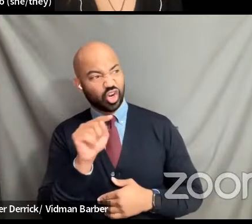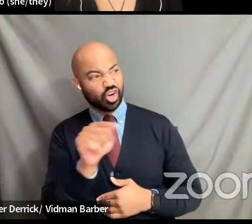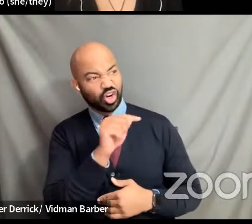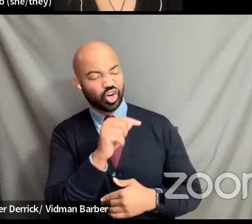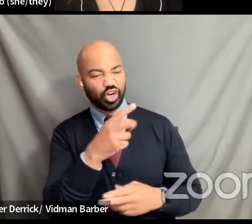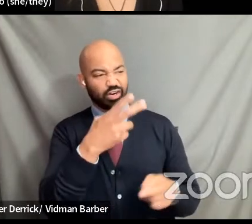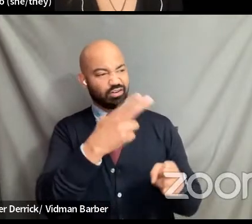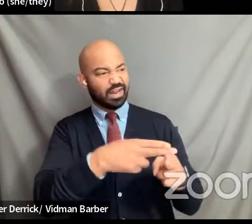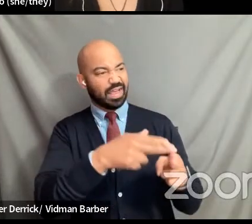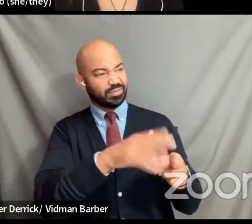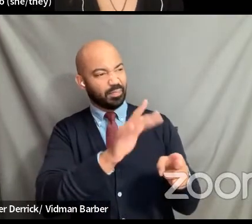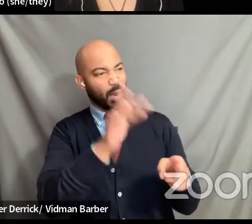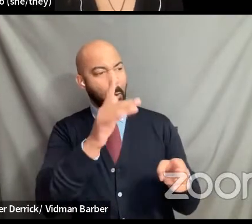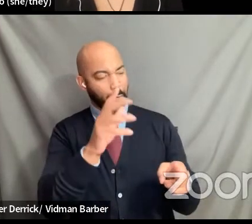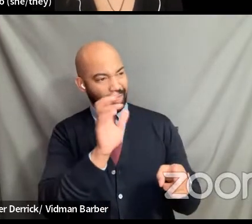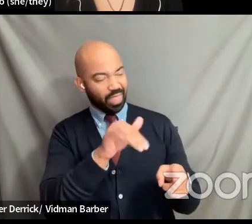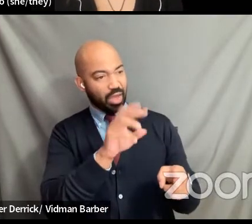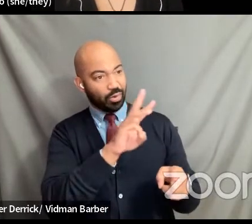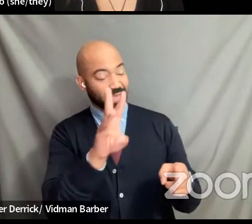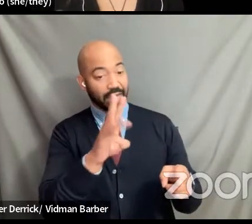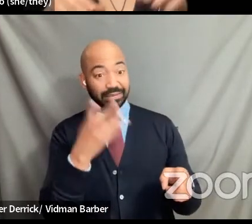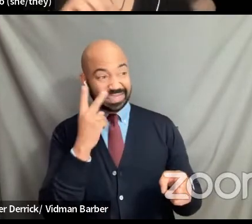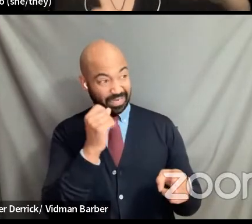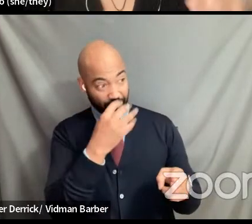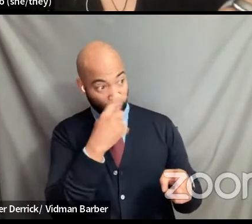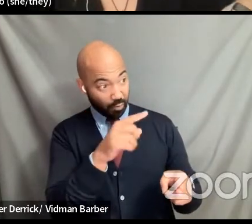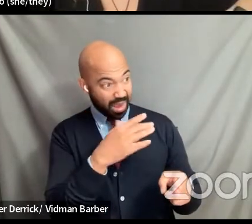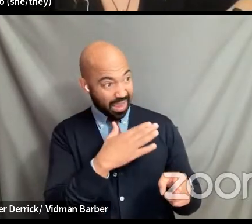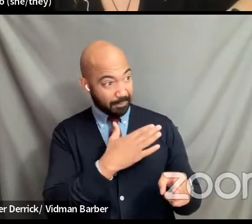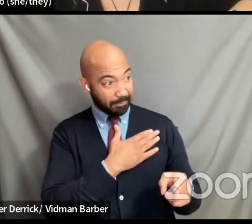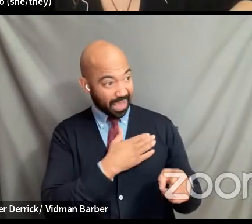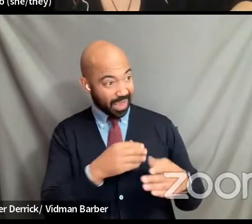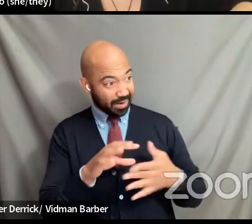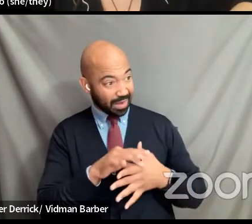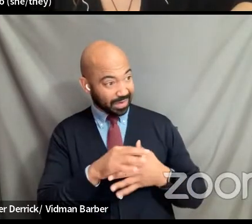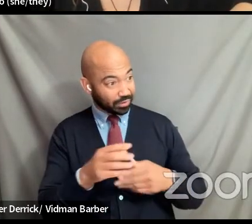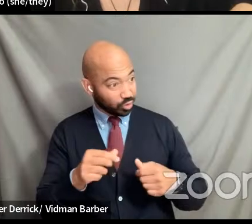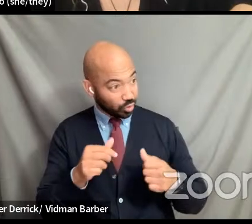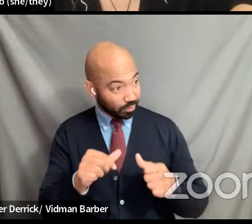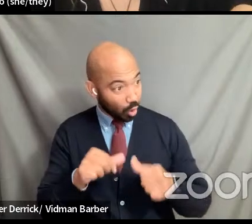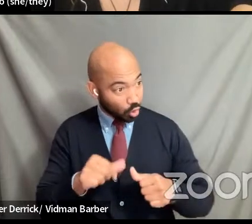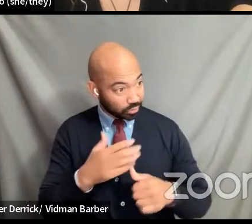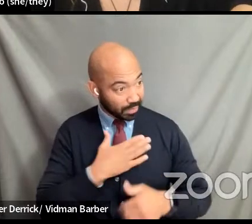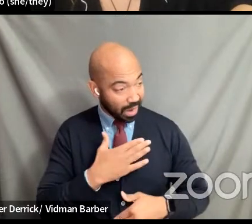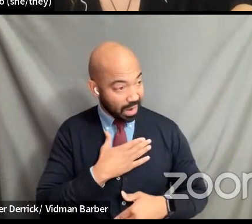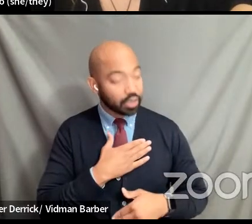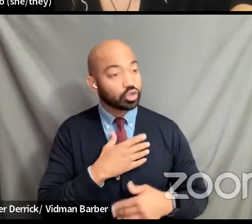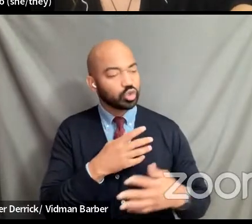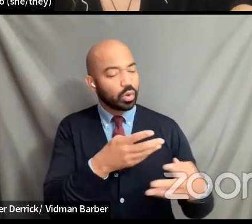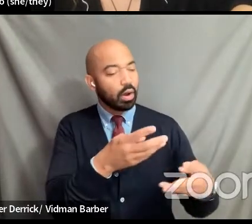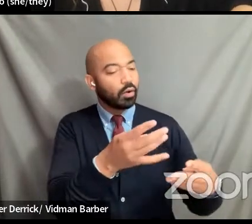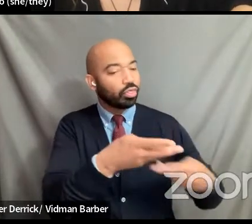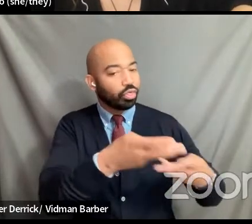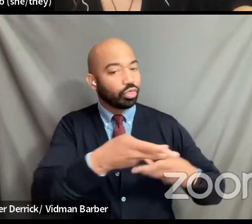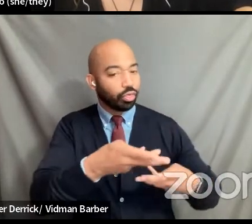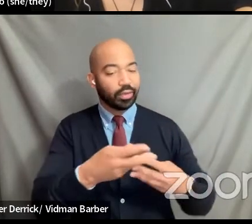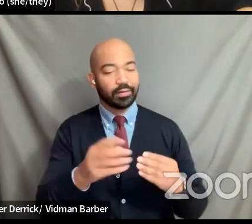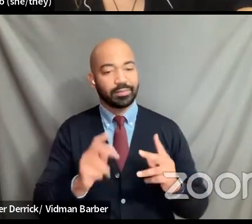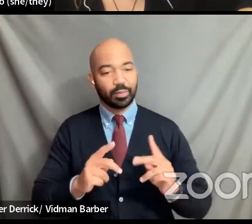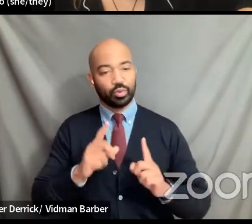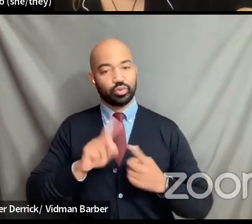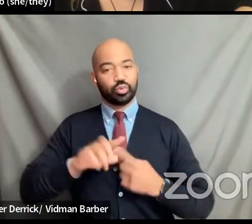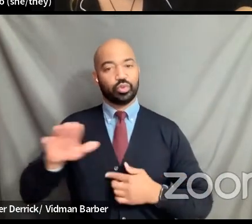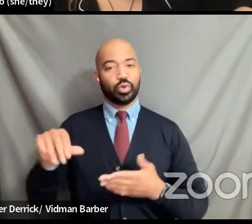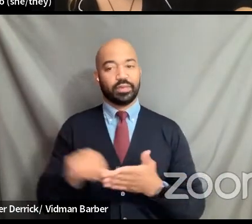reputable sites, etc., and see if they'll actually repost your content to kind of drive traffic towards your actual page.